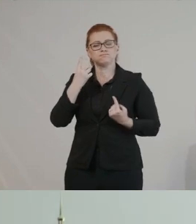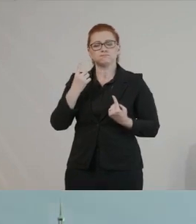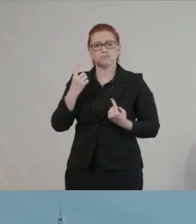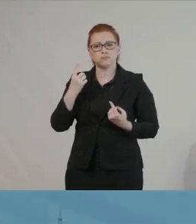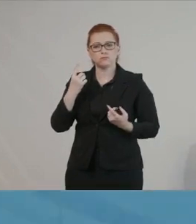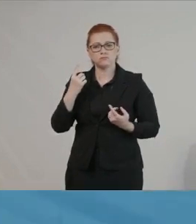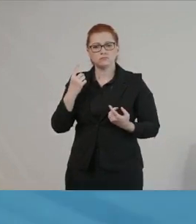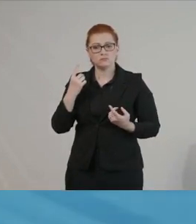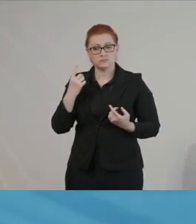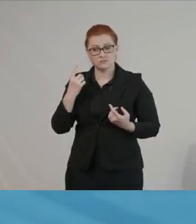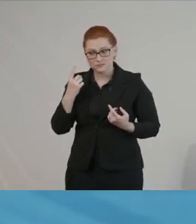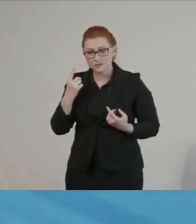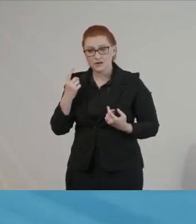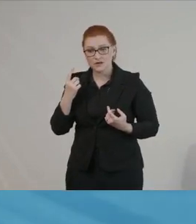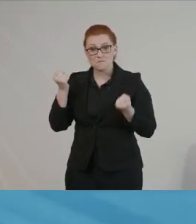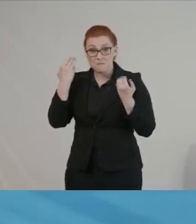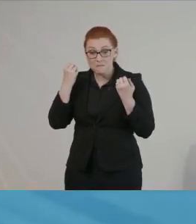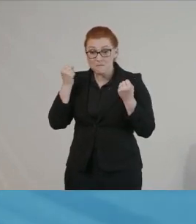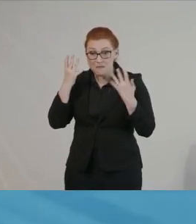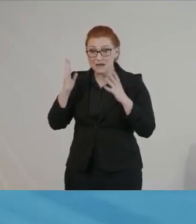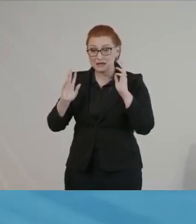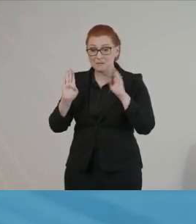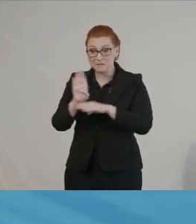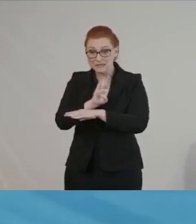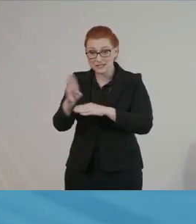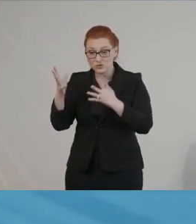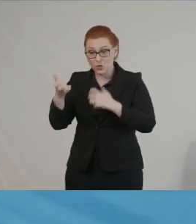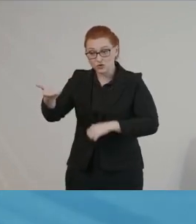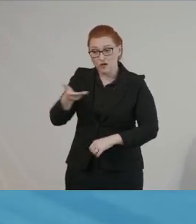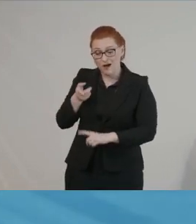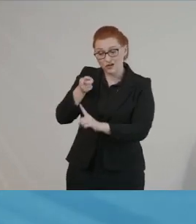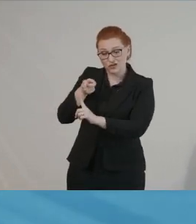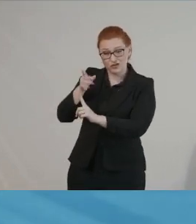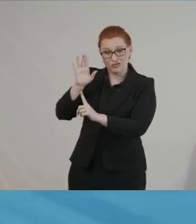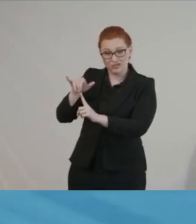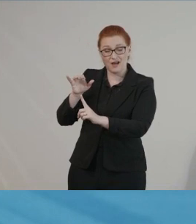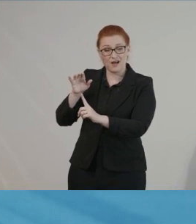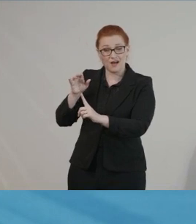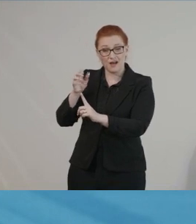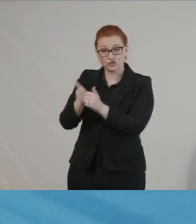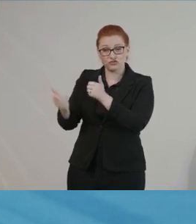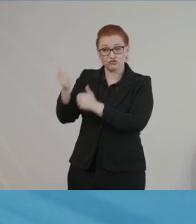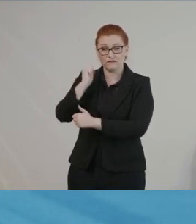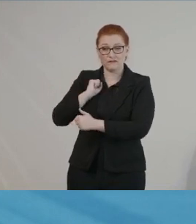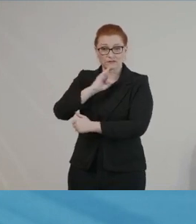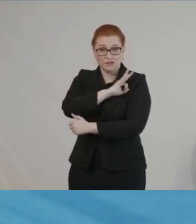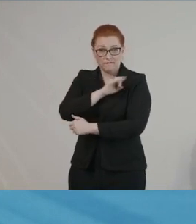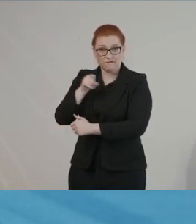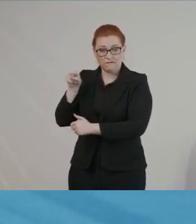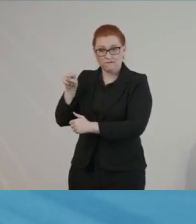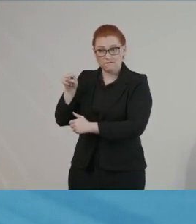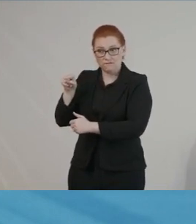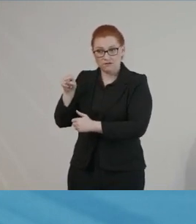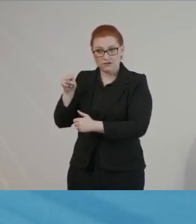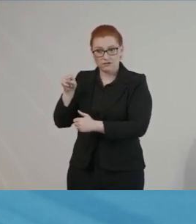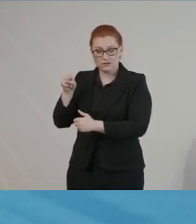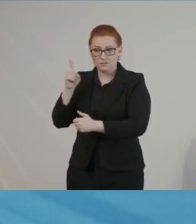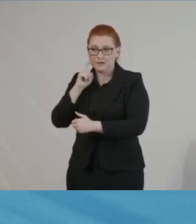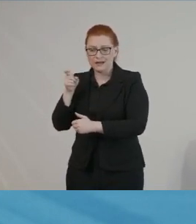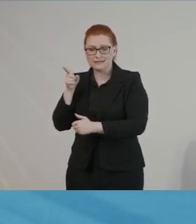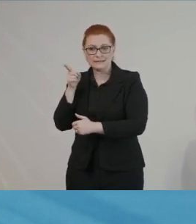good access to you, to get more businesses open and to get some of that going? Do you think it's still a good